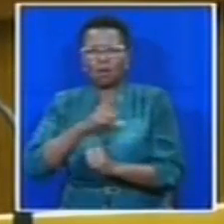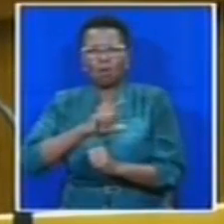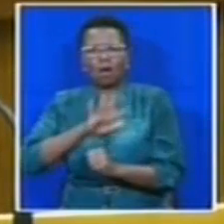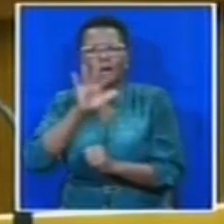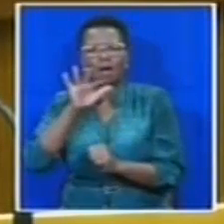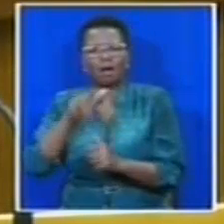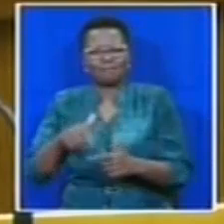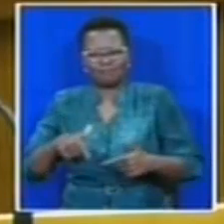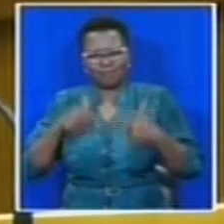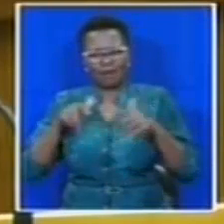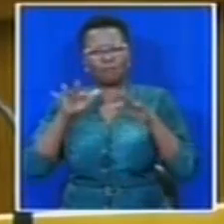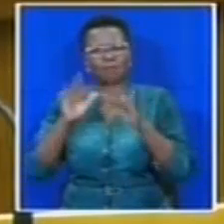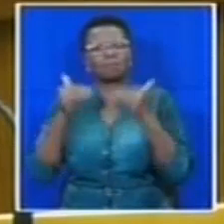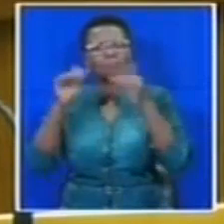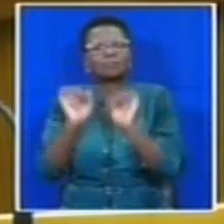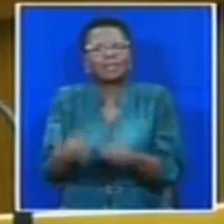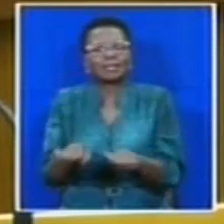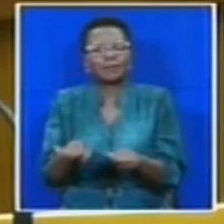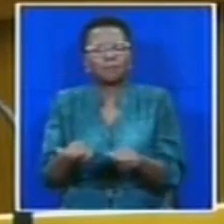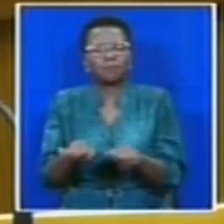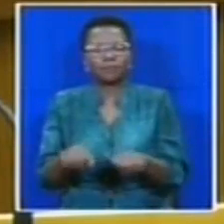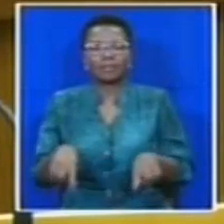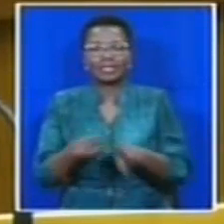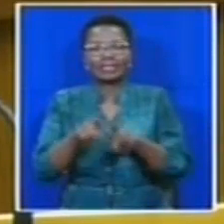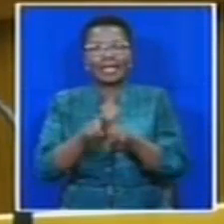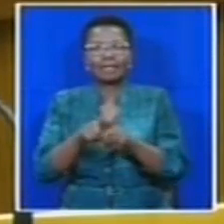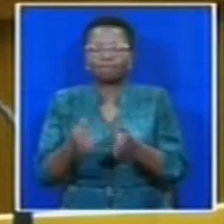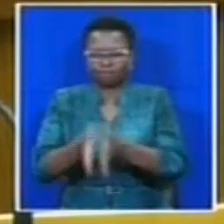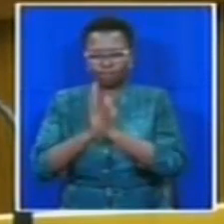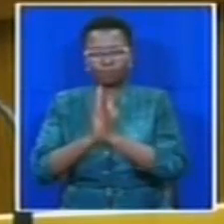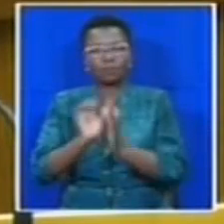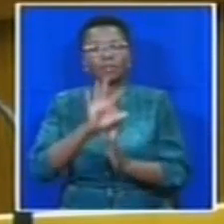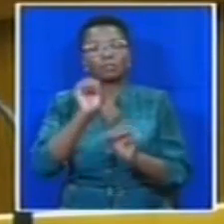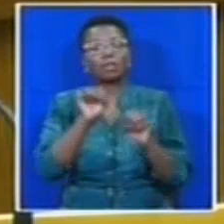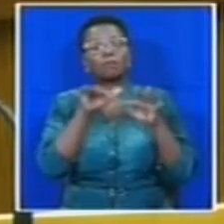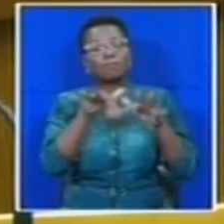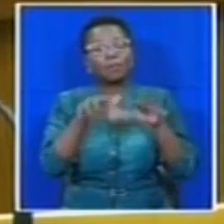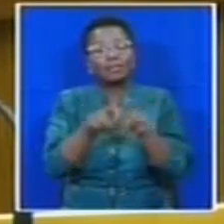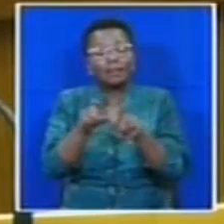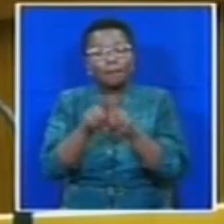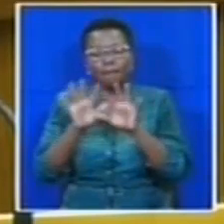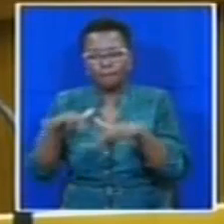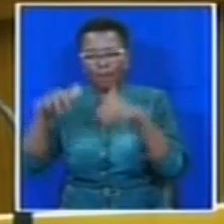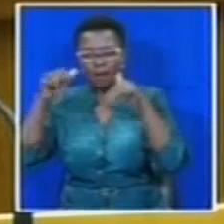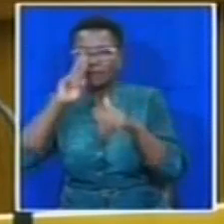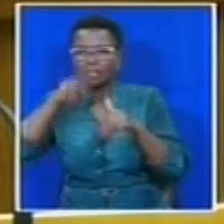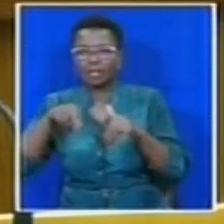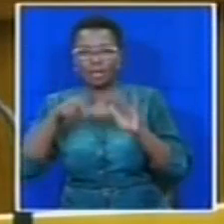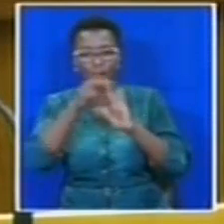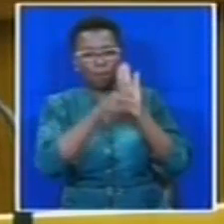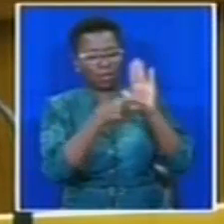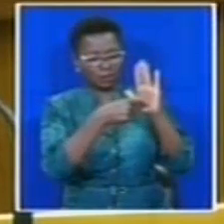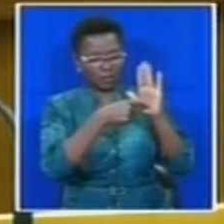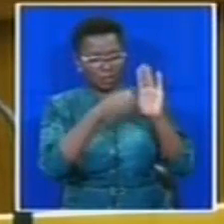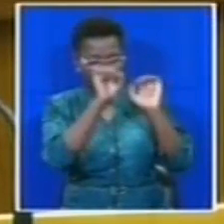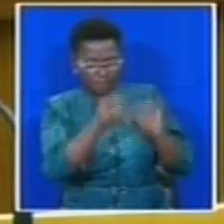all. Above all, it invites Parliament and the people of South Africa to engage with the policy choices and